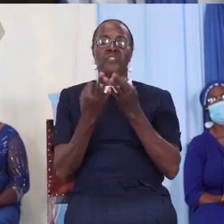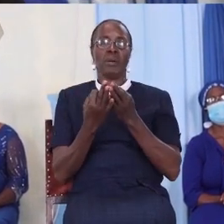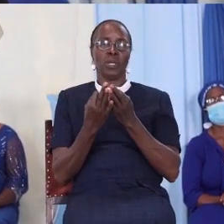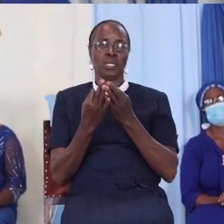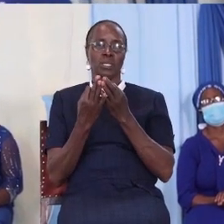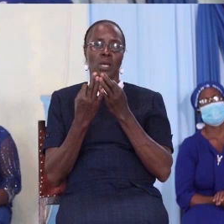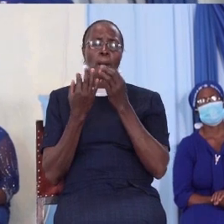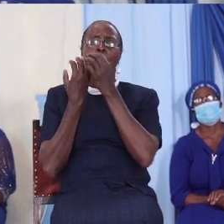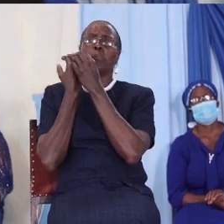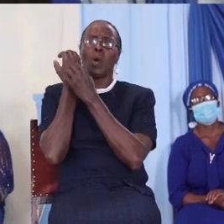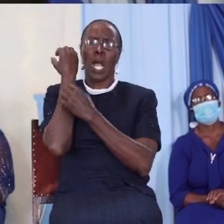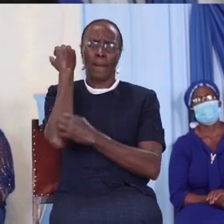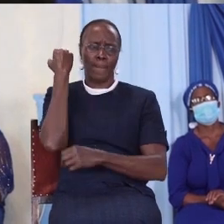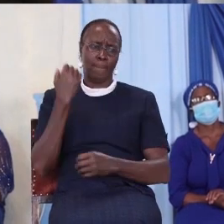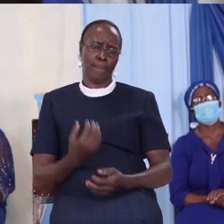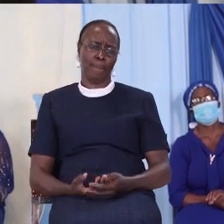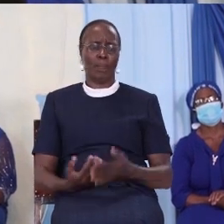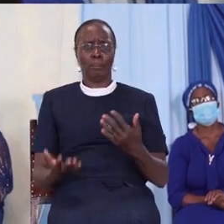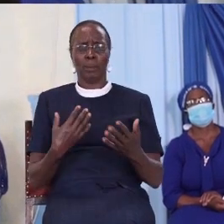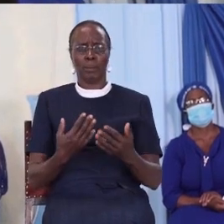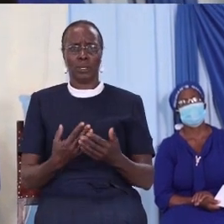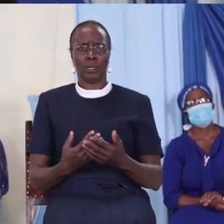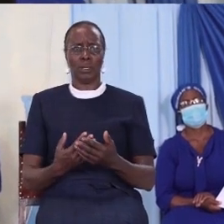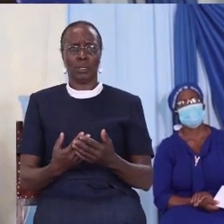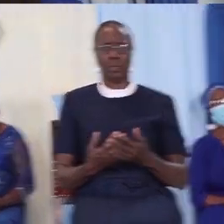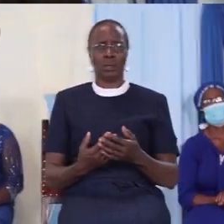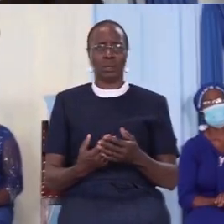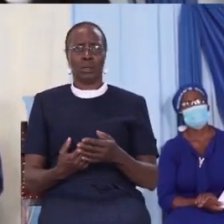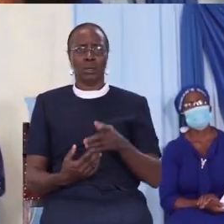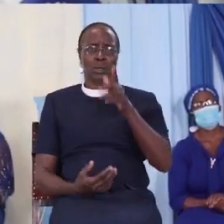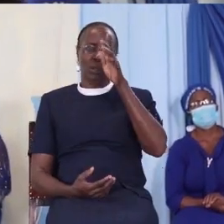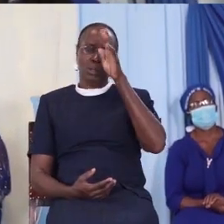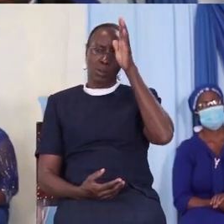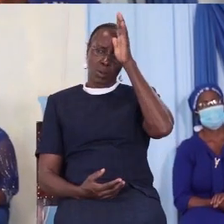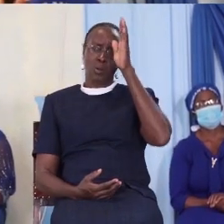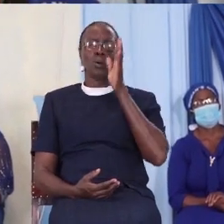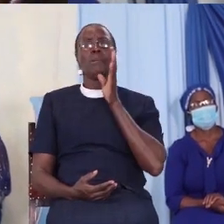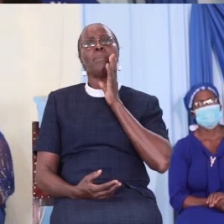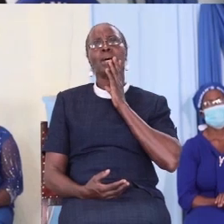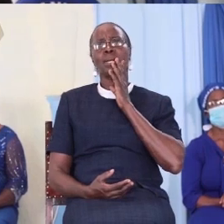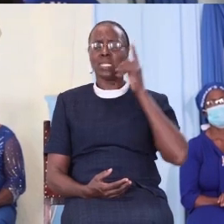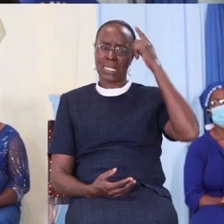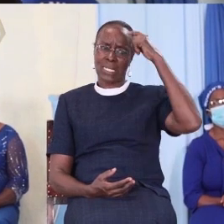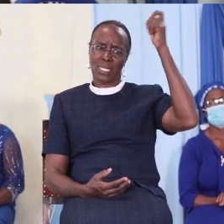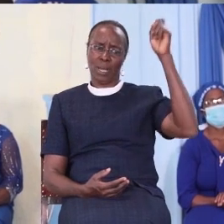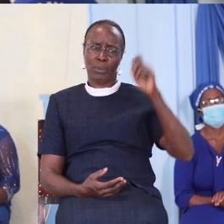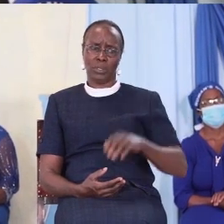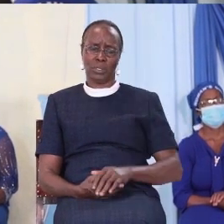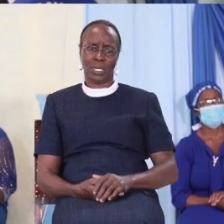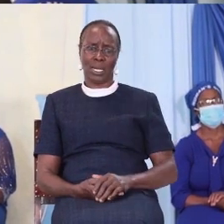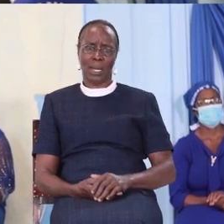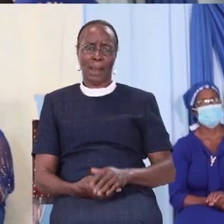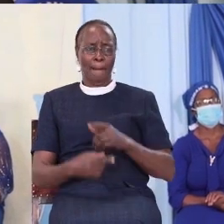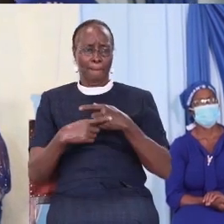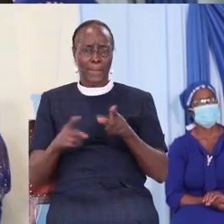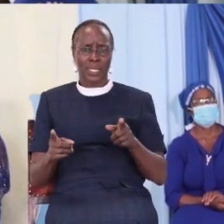a background of rebelliousness. But it is God's desire to bless us and